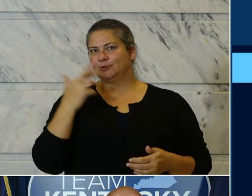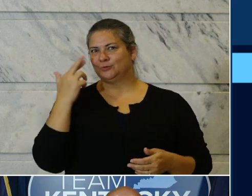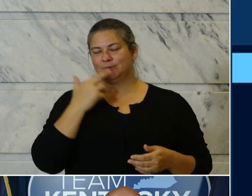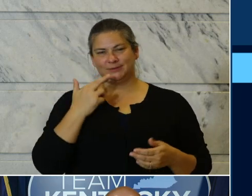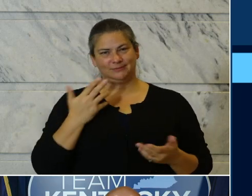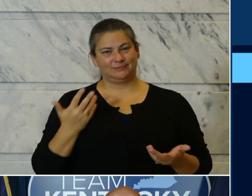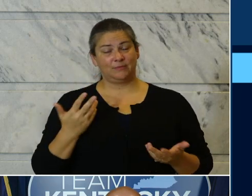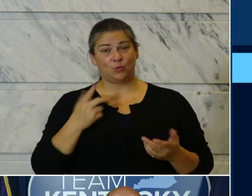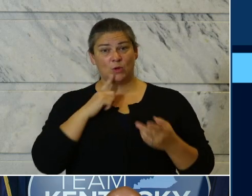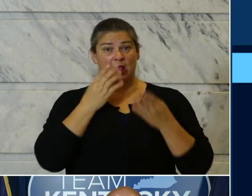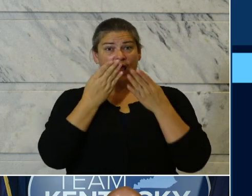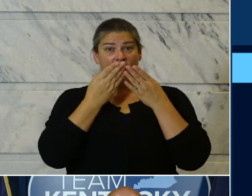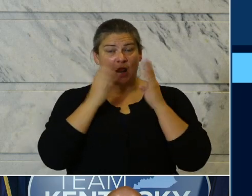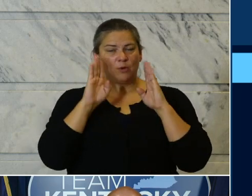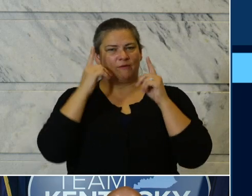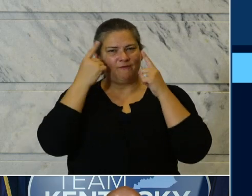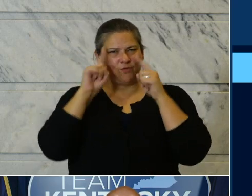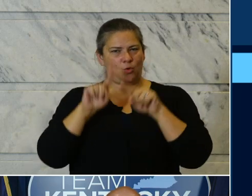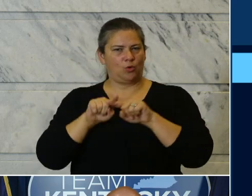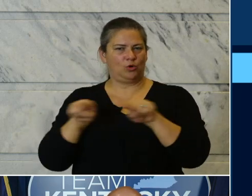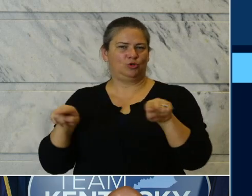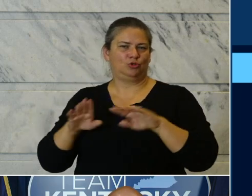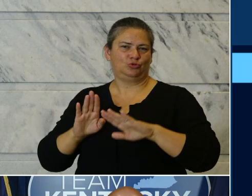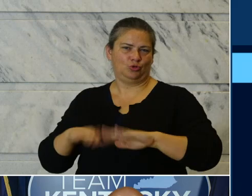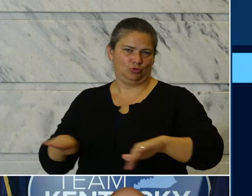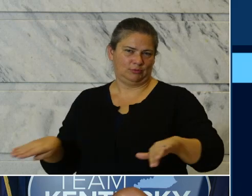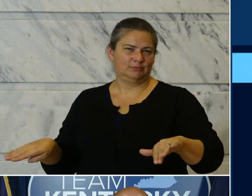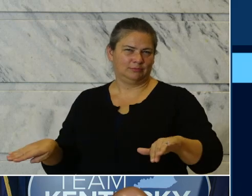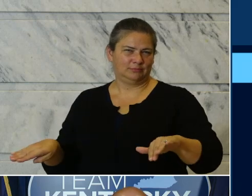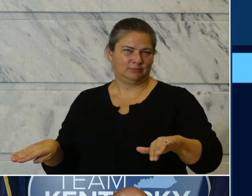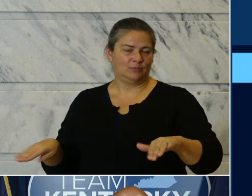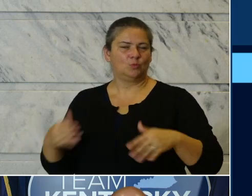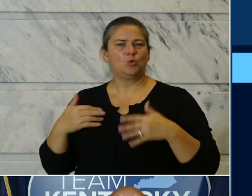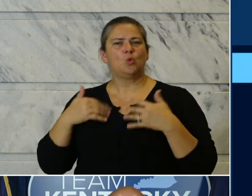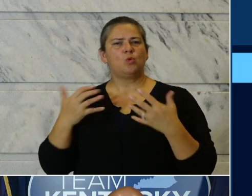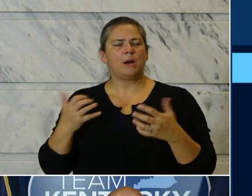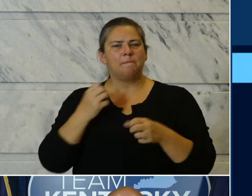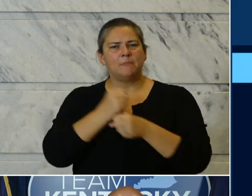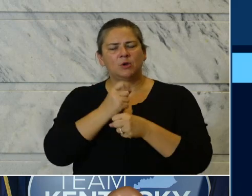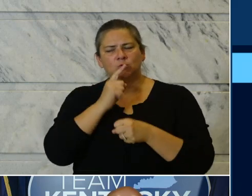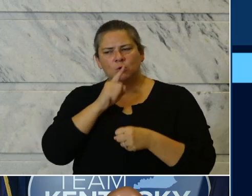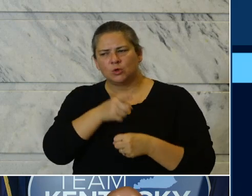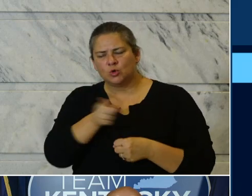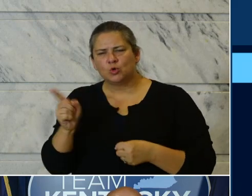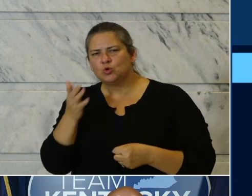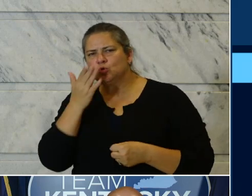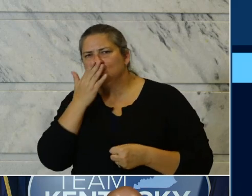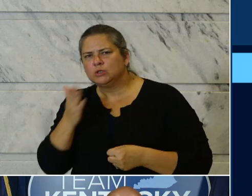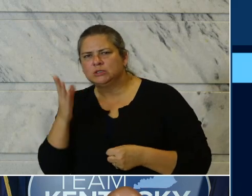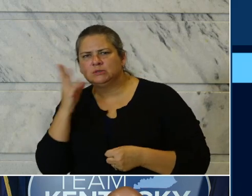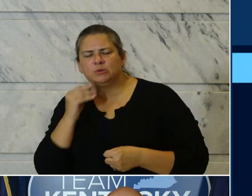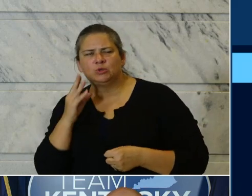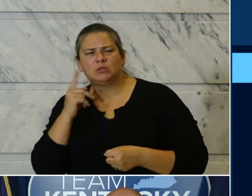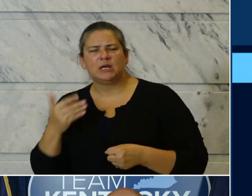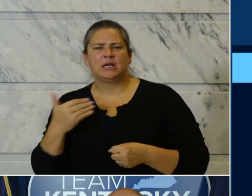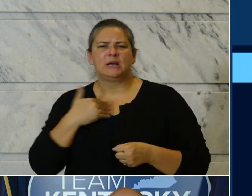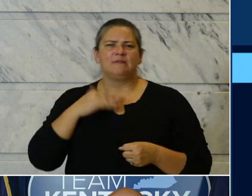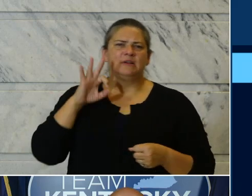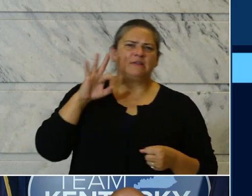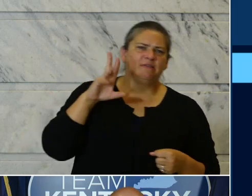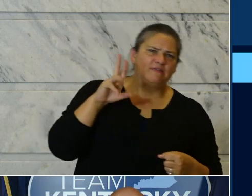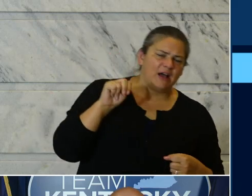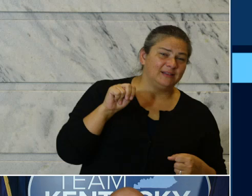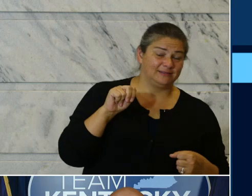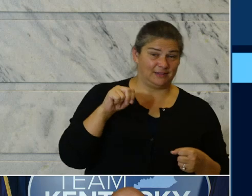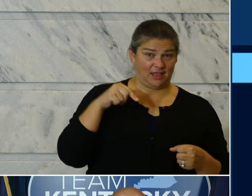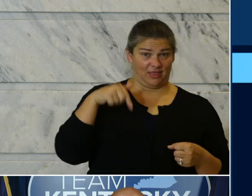Halloween for the kids, okay? Let's all come together and make sure the kids can have a good, safe experience and have fun. This is not the